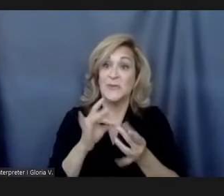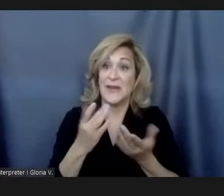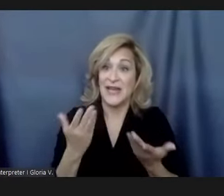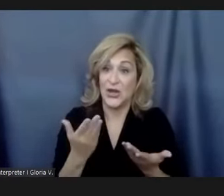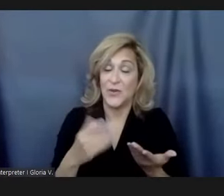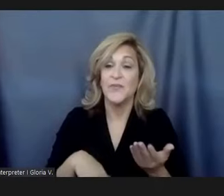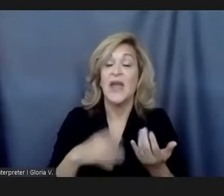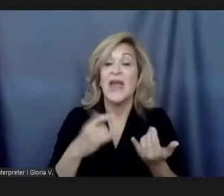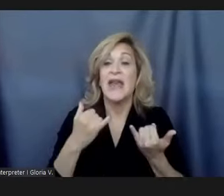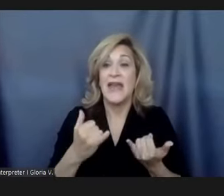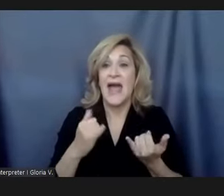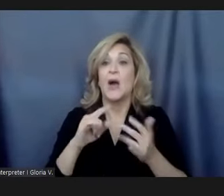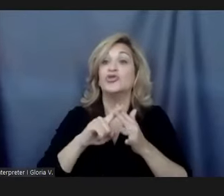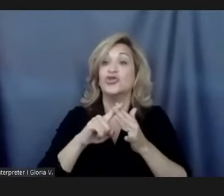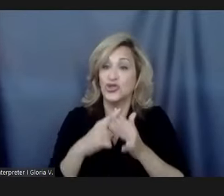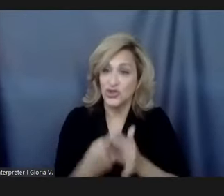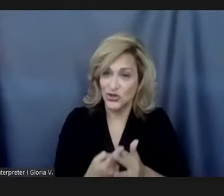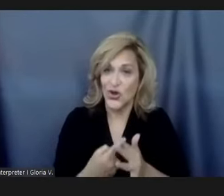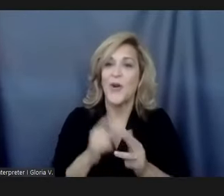portion of today's webinar.